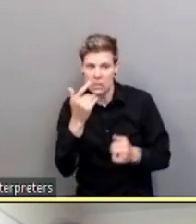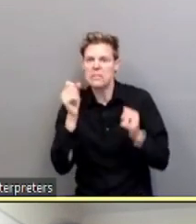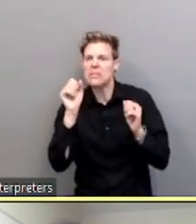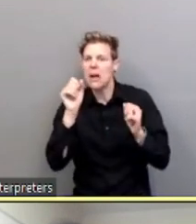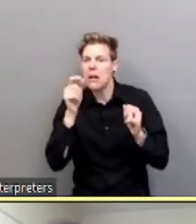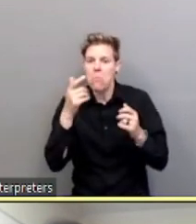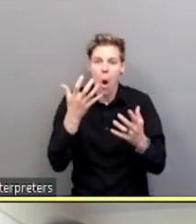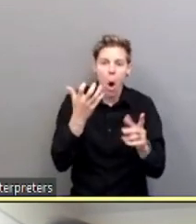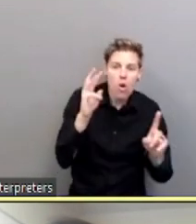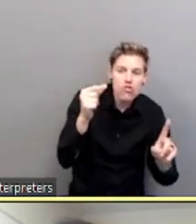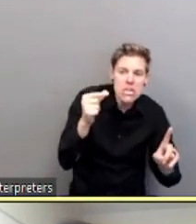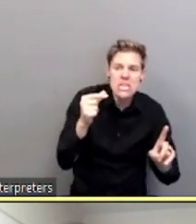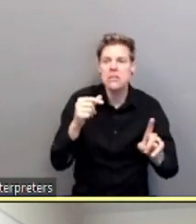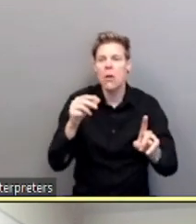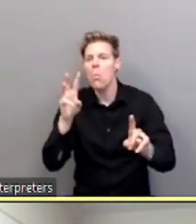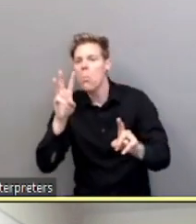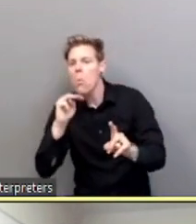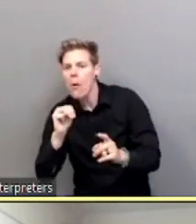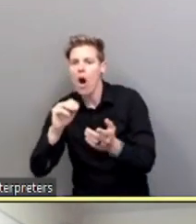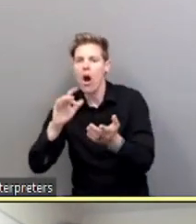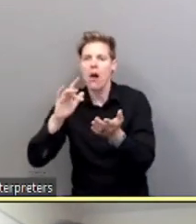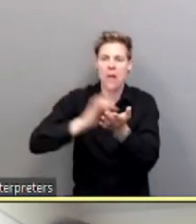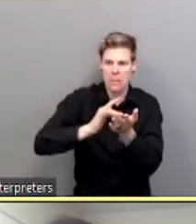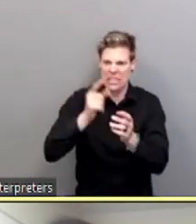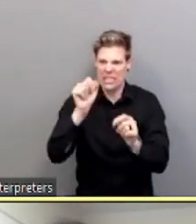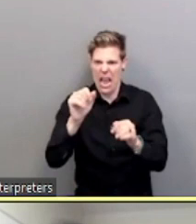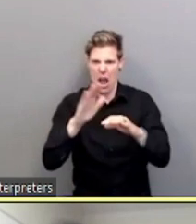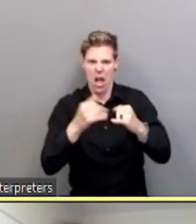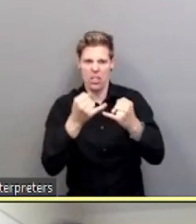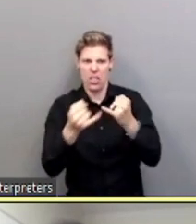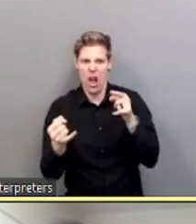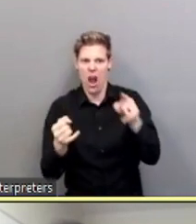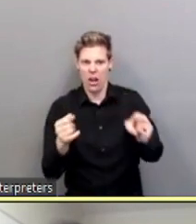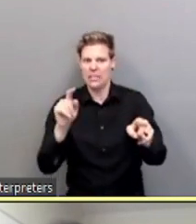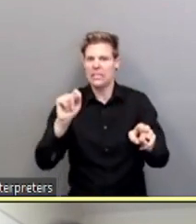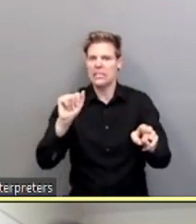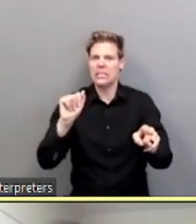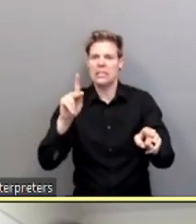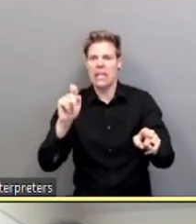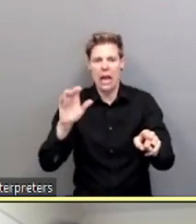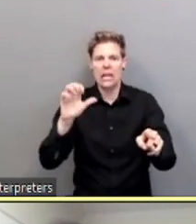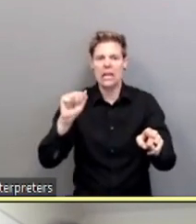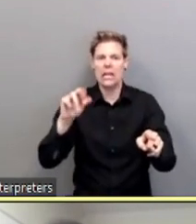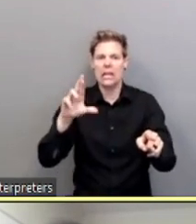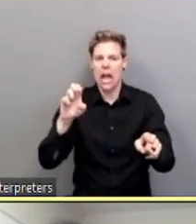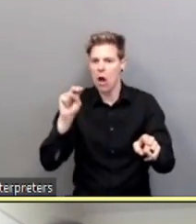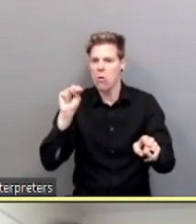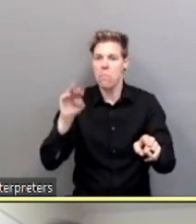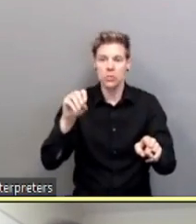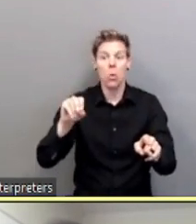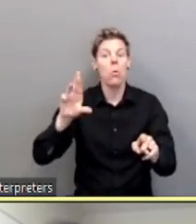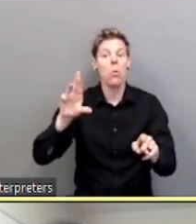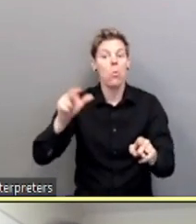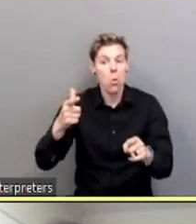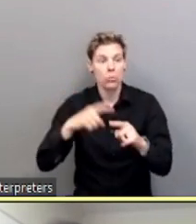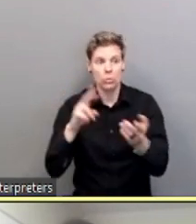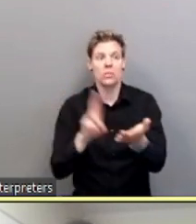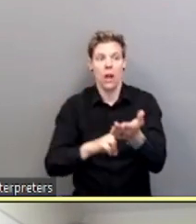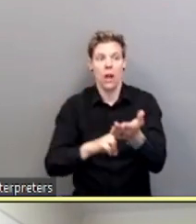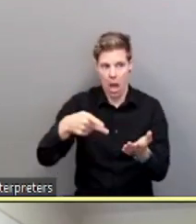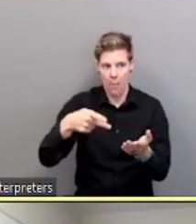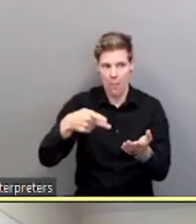vaccine. And we're just really grateful for everybody and all their efforts to keep on giving the vaccine and keeping our communities